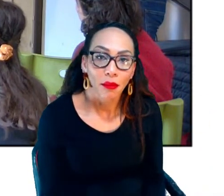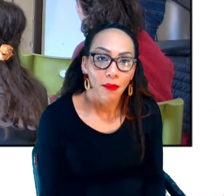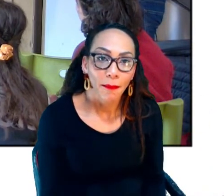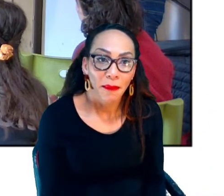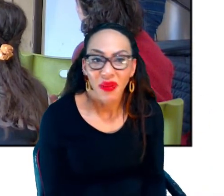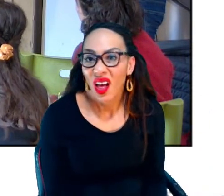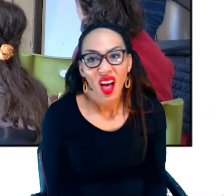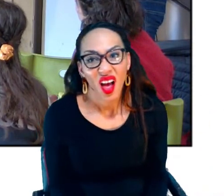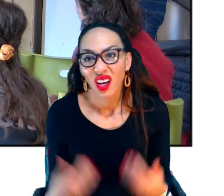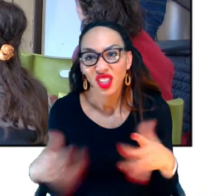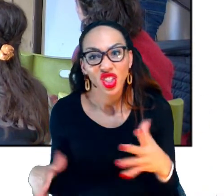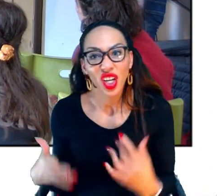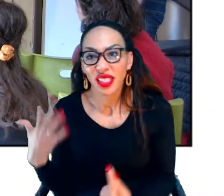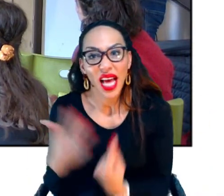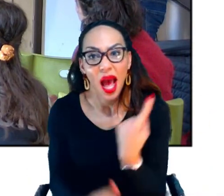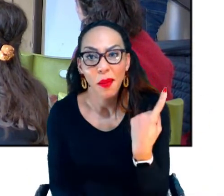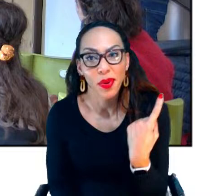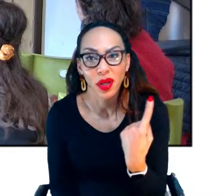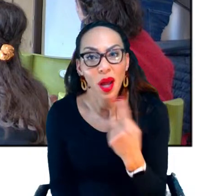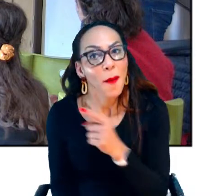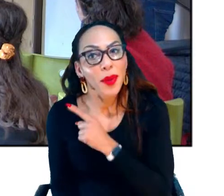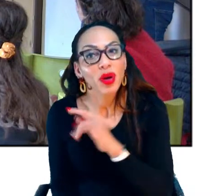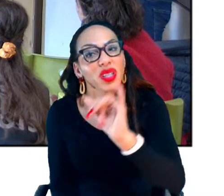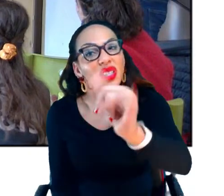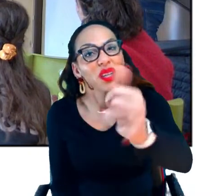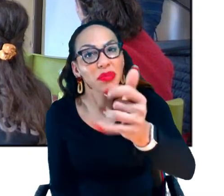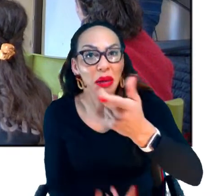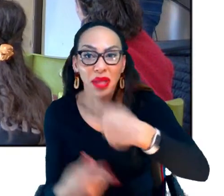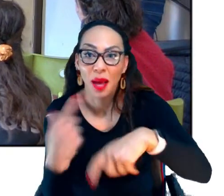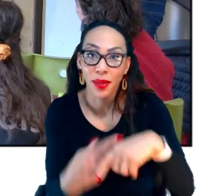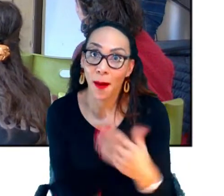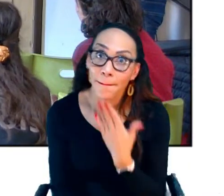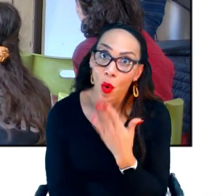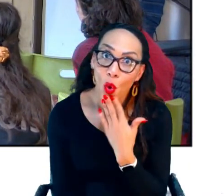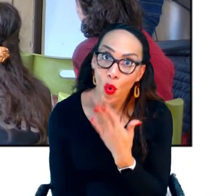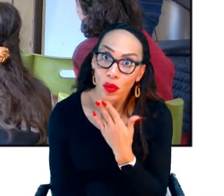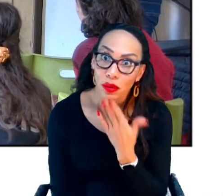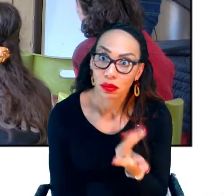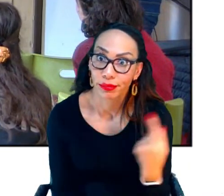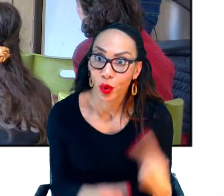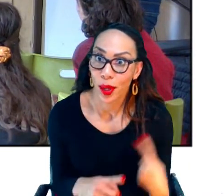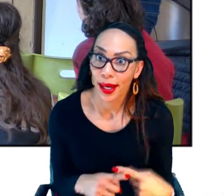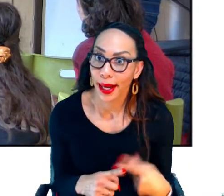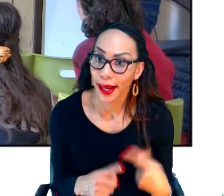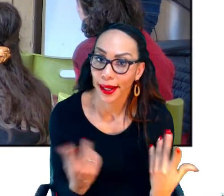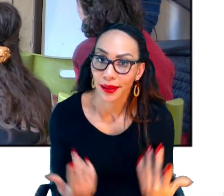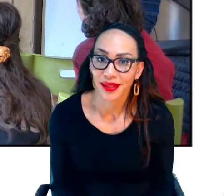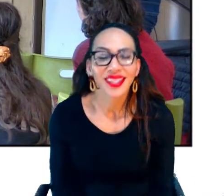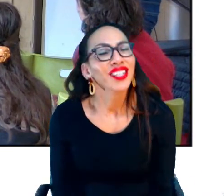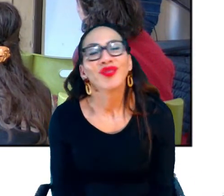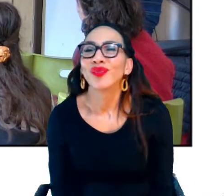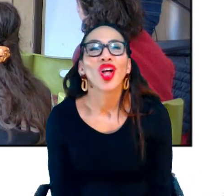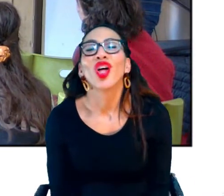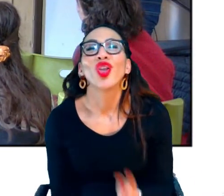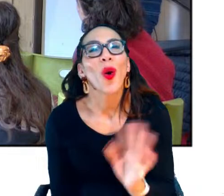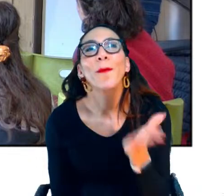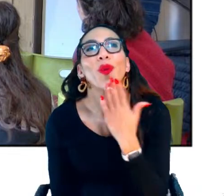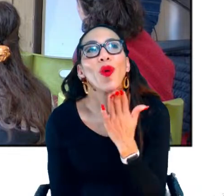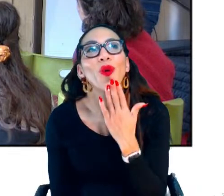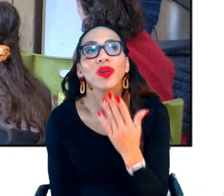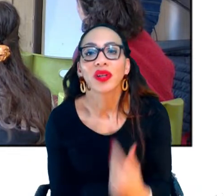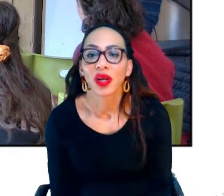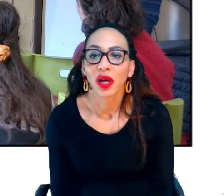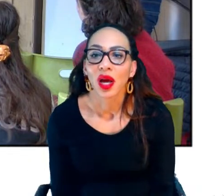I can get quite bored quite quickly with what I'm doing. I'm not bored with it, but I'll kind of go